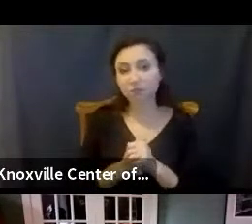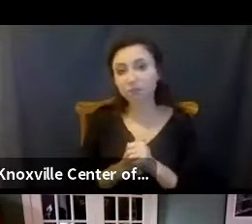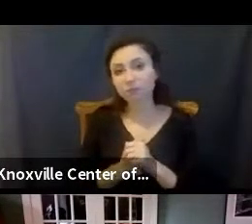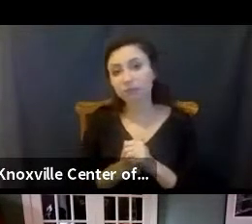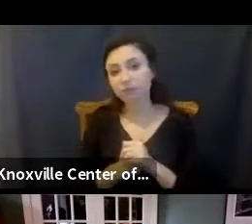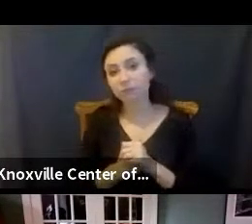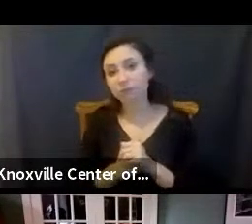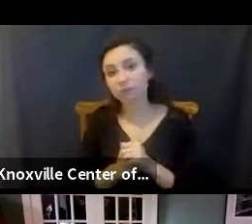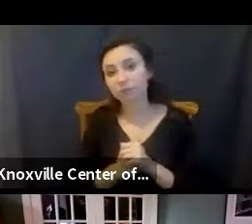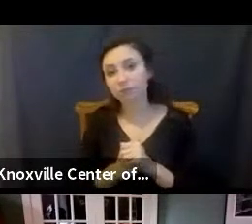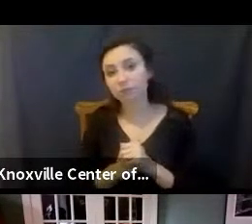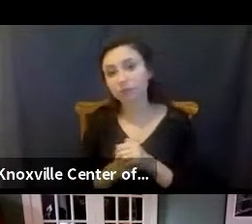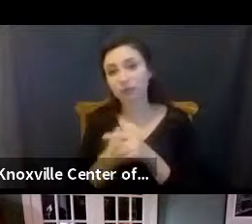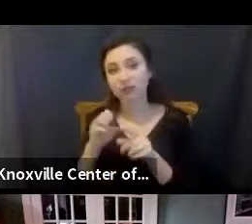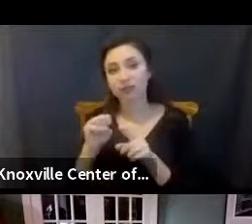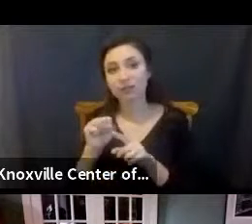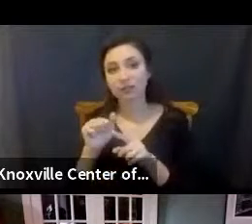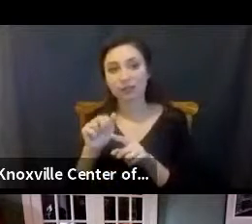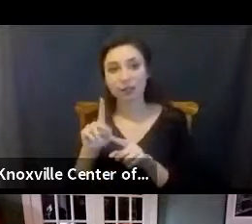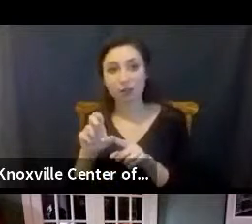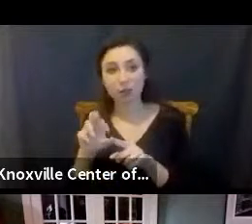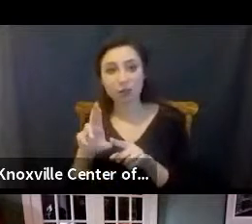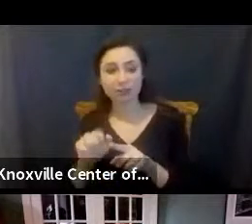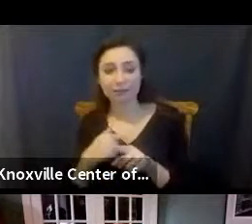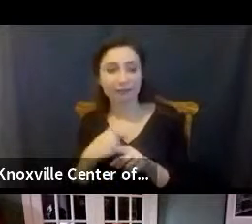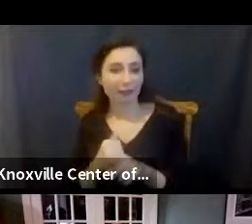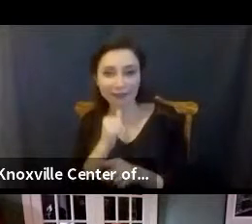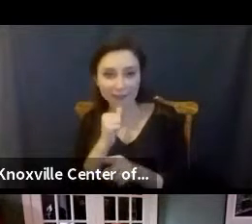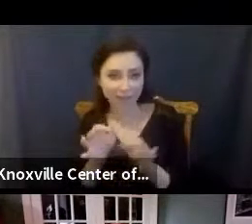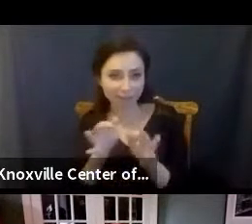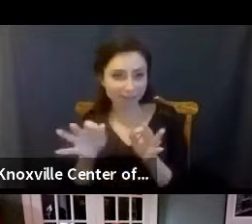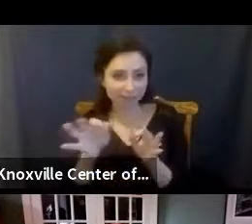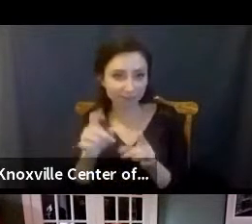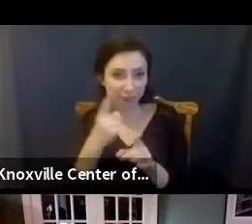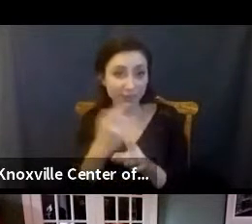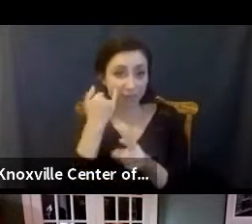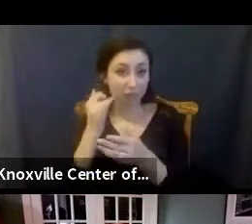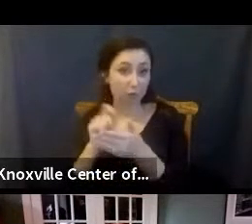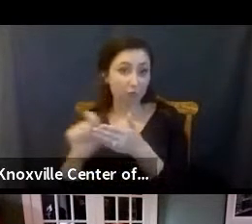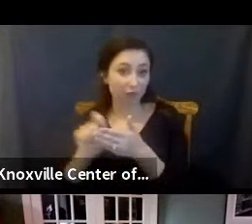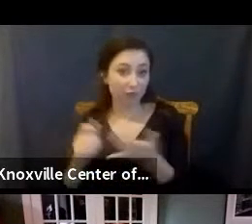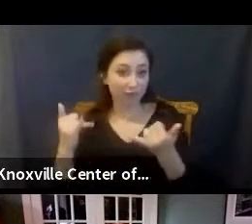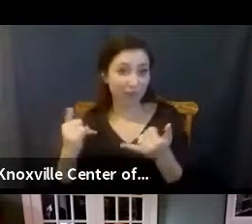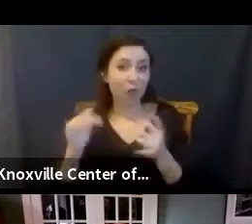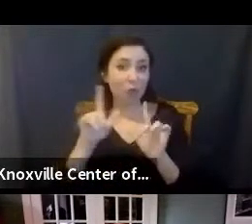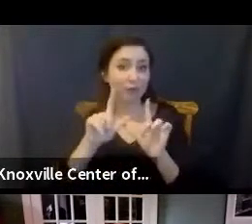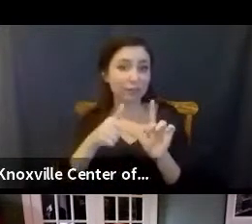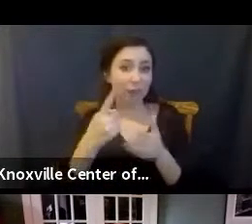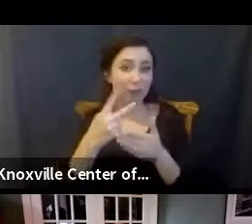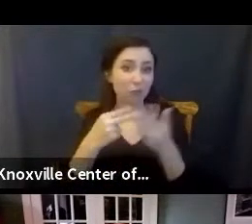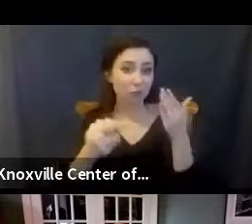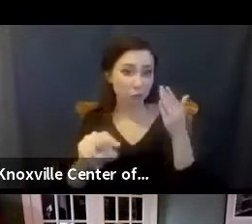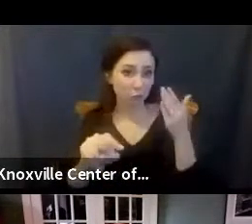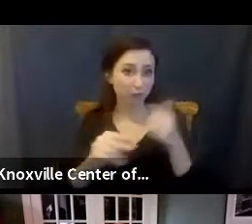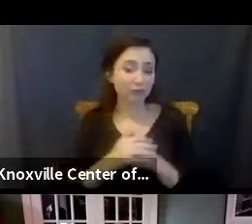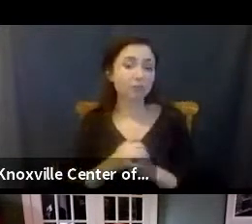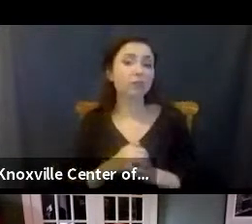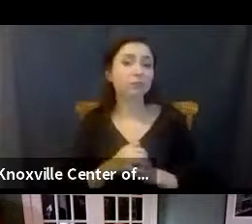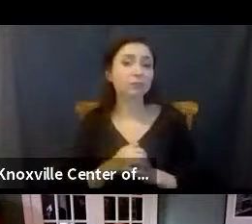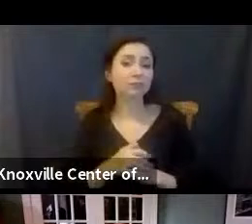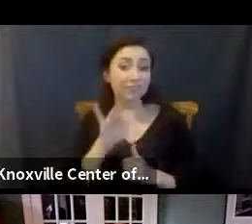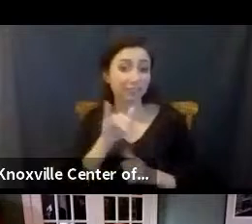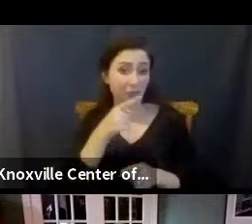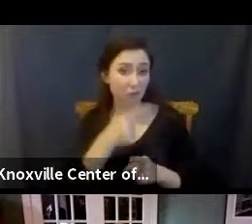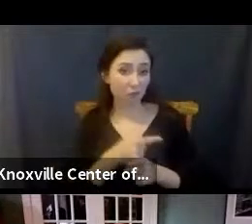Maybe I didn't articulate that well. I think right now, as it's written, if it was passed, it would expire in 2 weeks. Is that